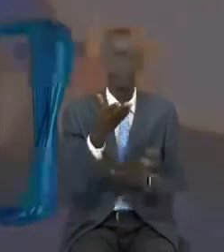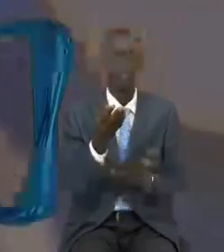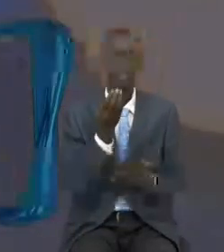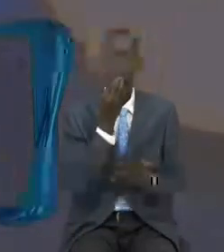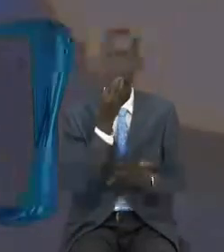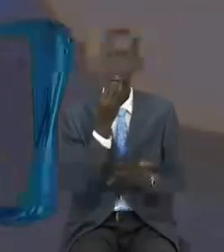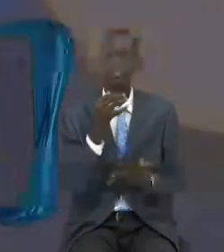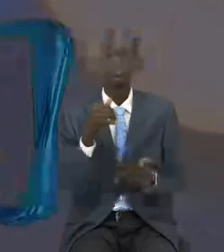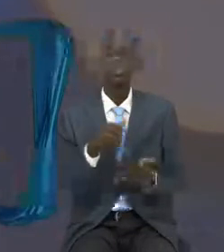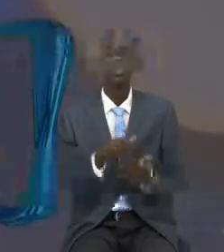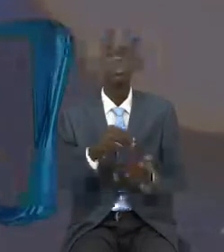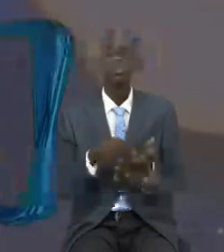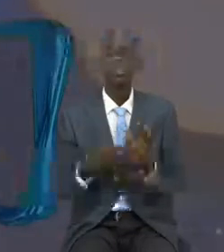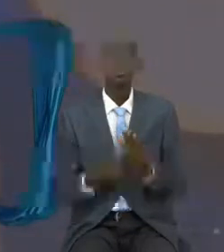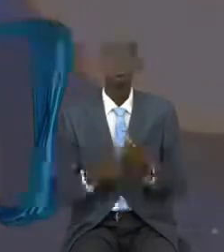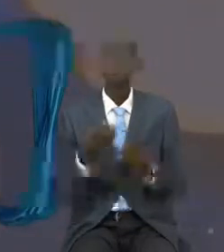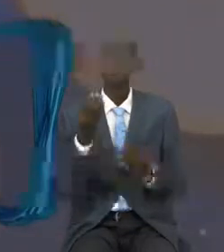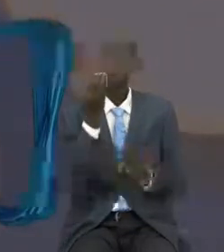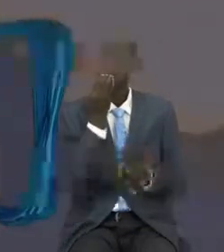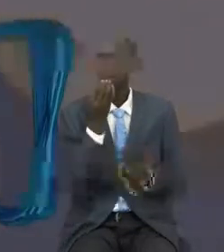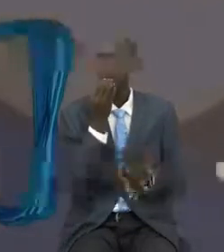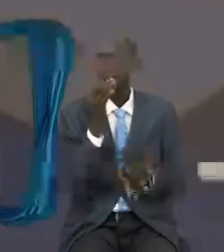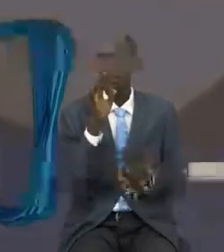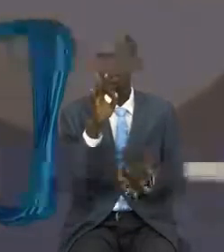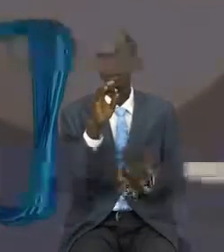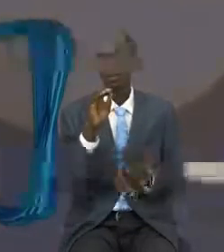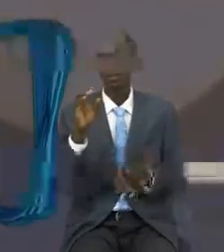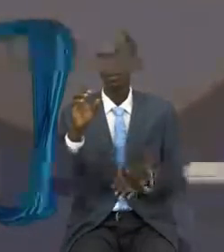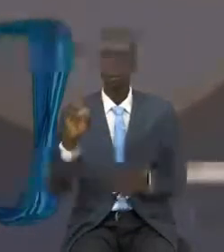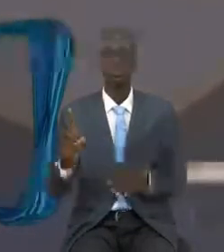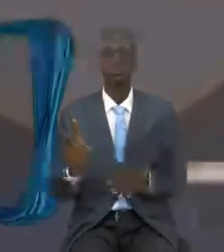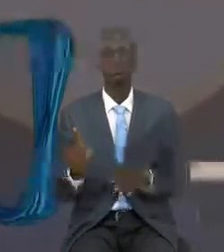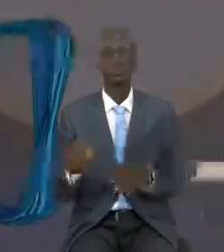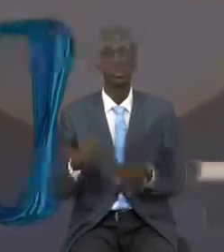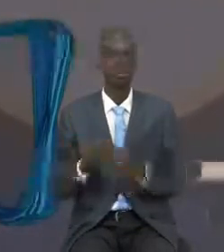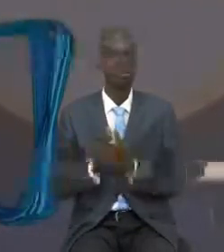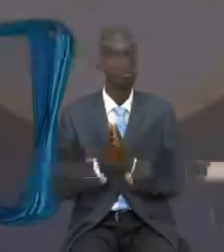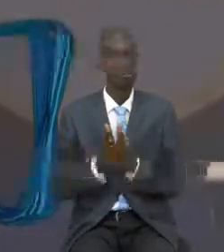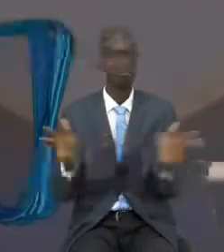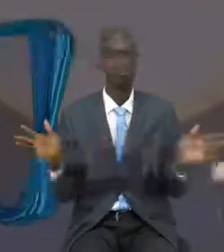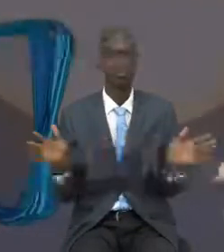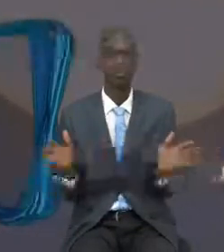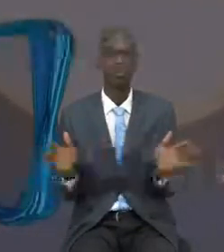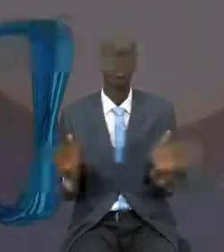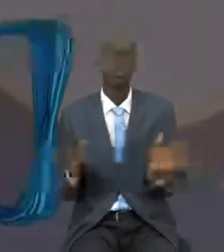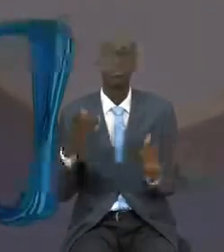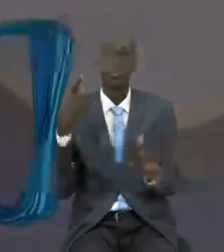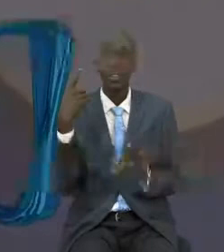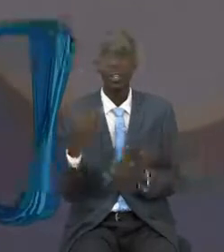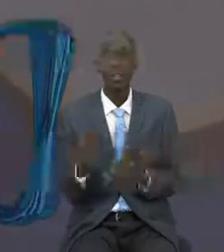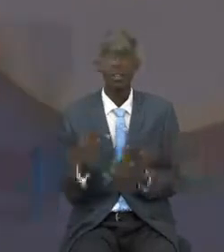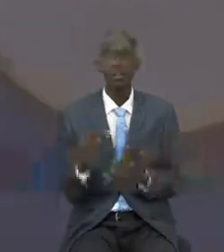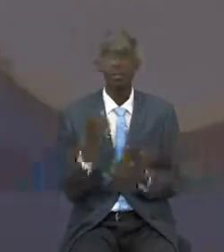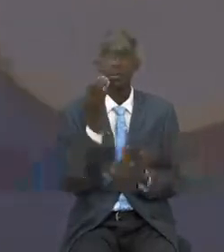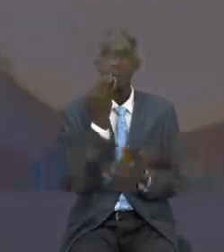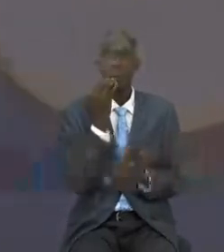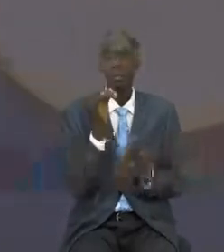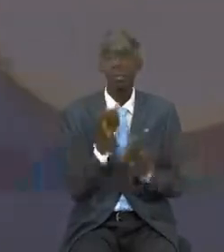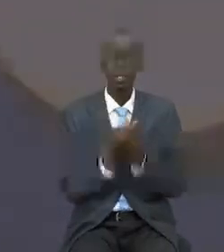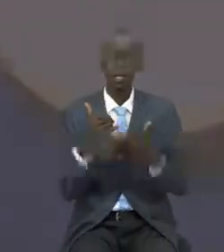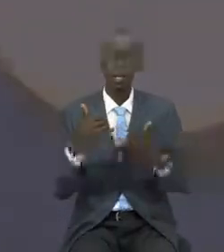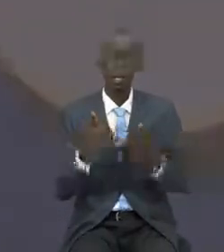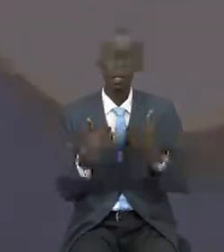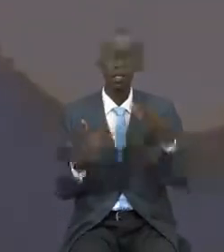food in general. It's talking about the ones that that have carbohydrates